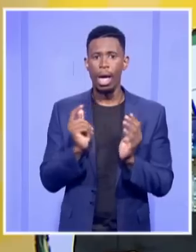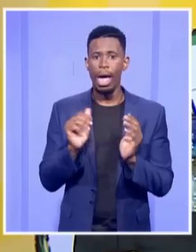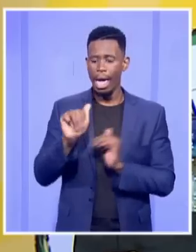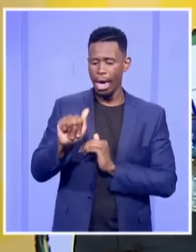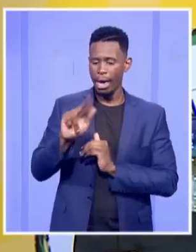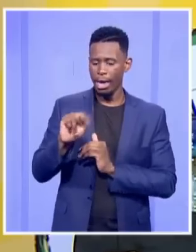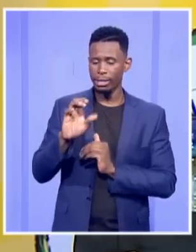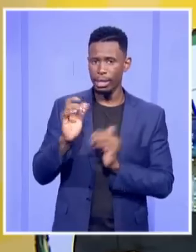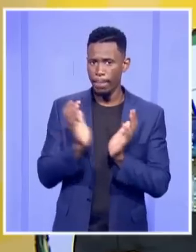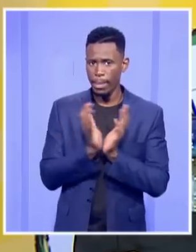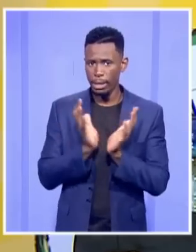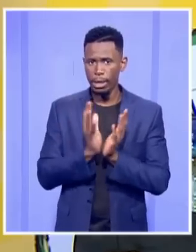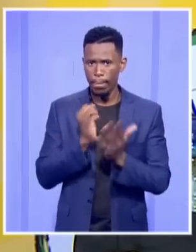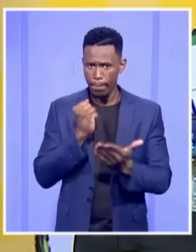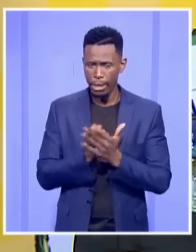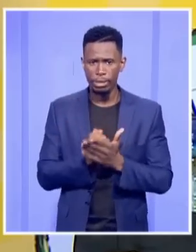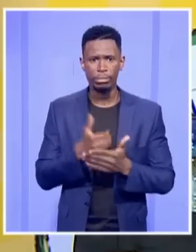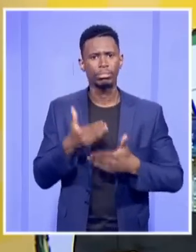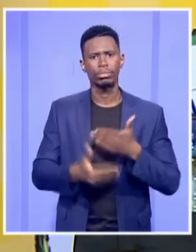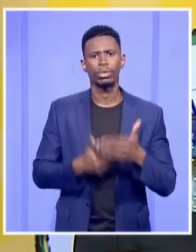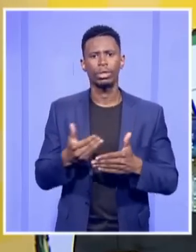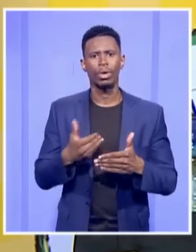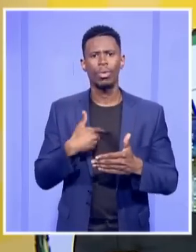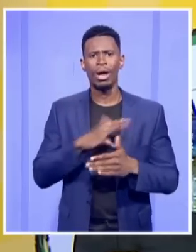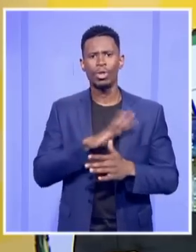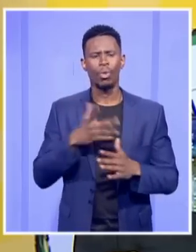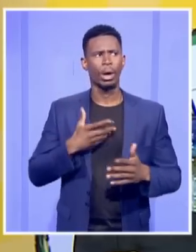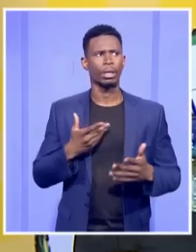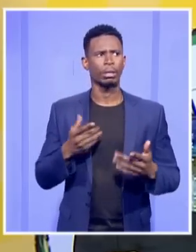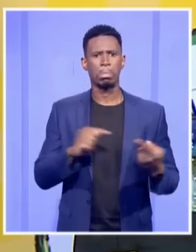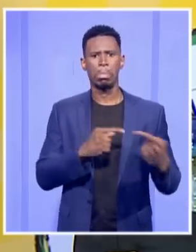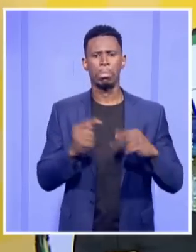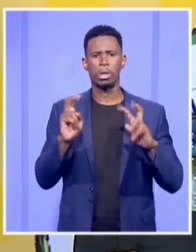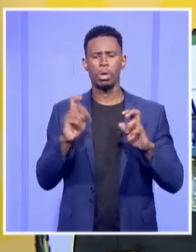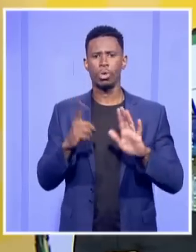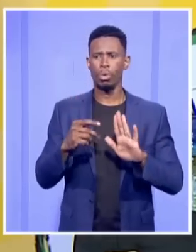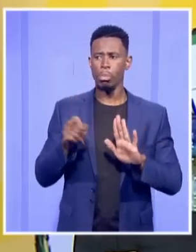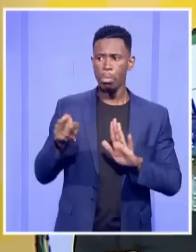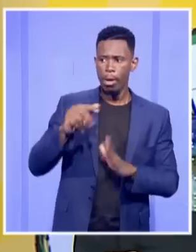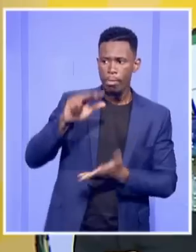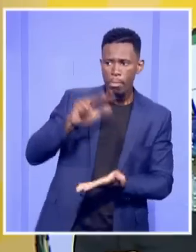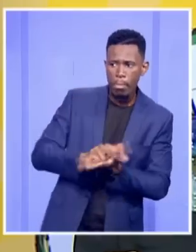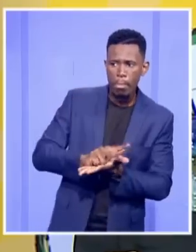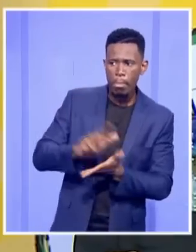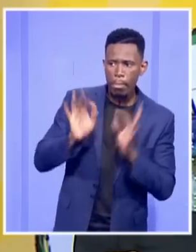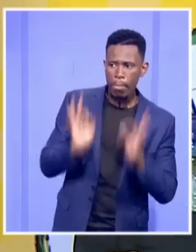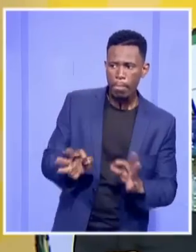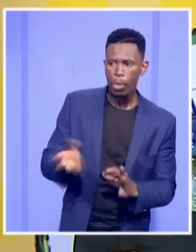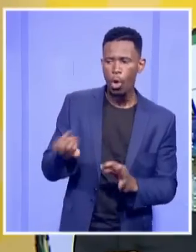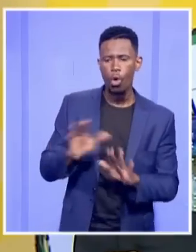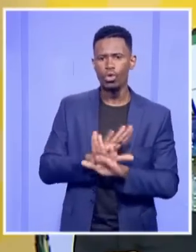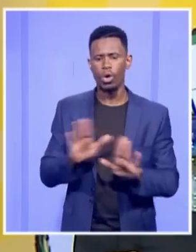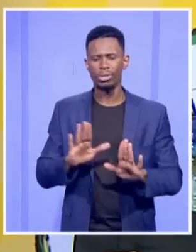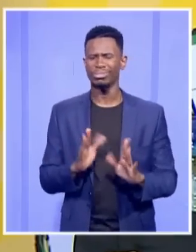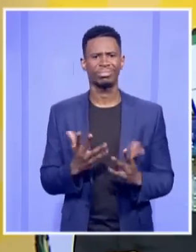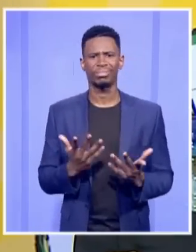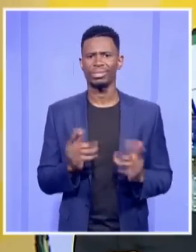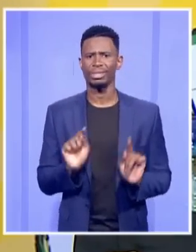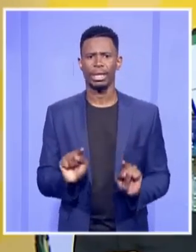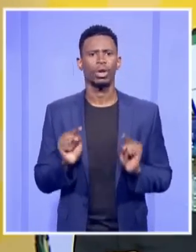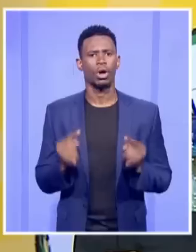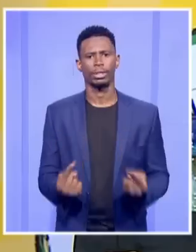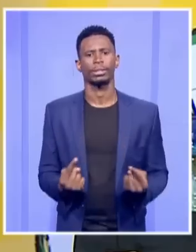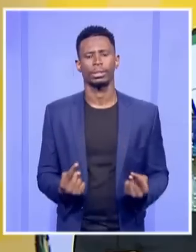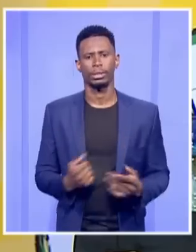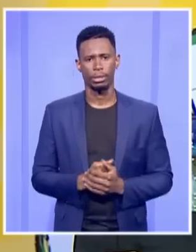We have to debate robustly. Members of the ANC are dynamic themselves and ultimately find each other.